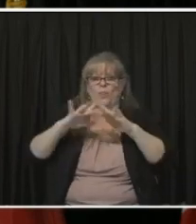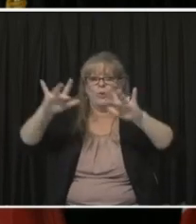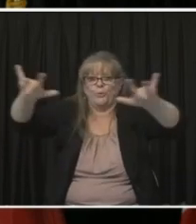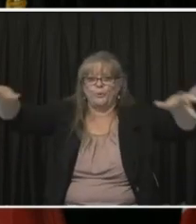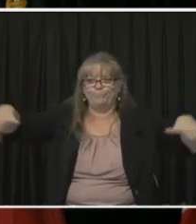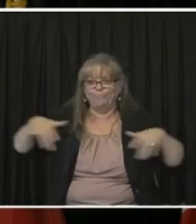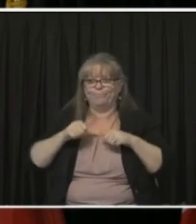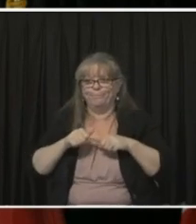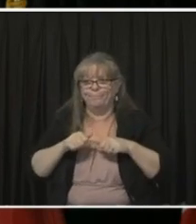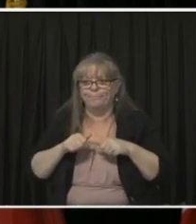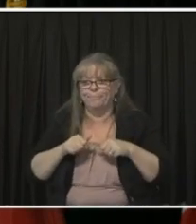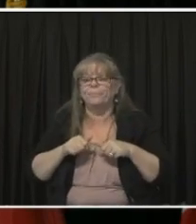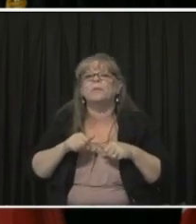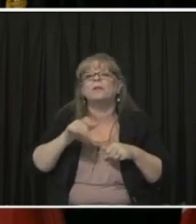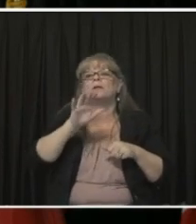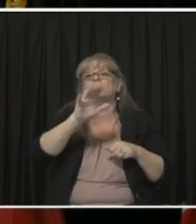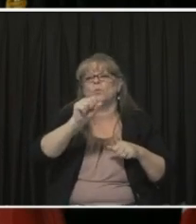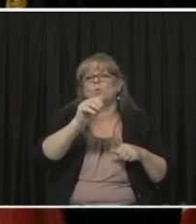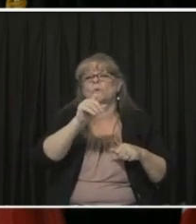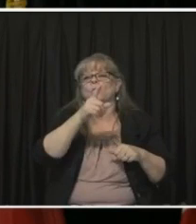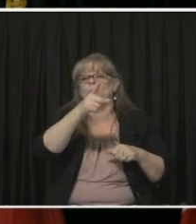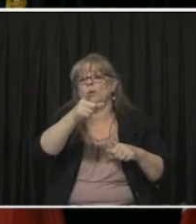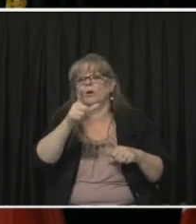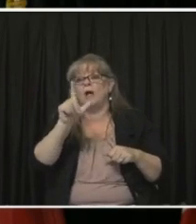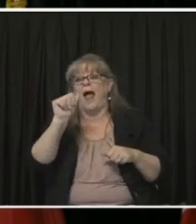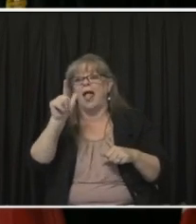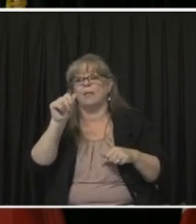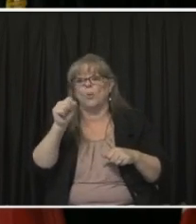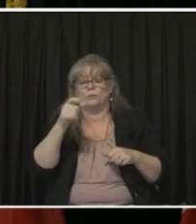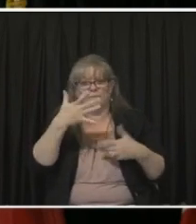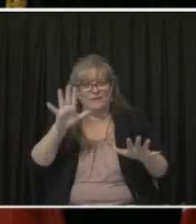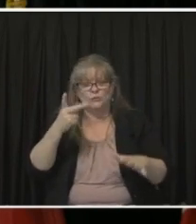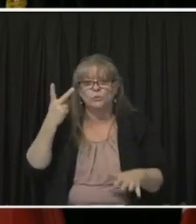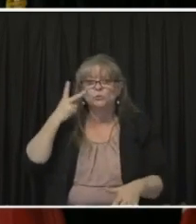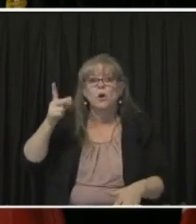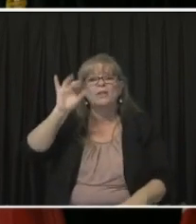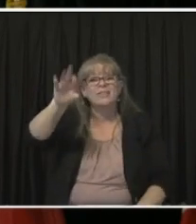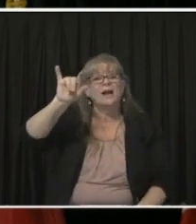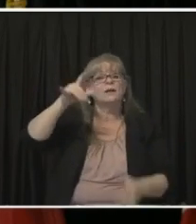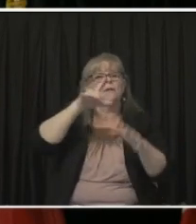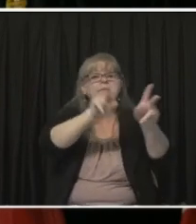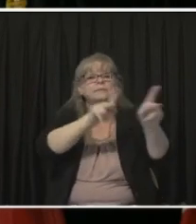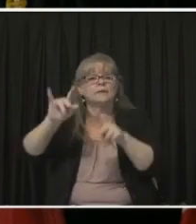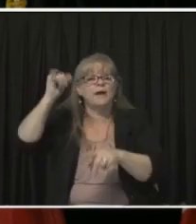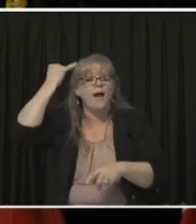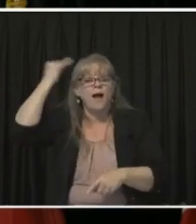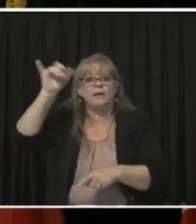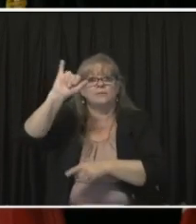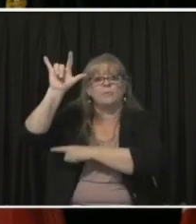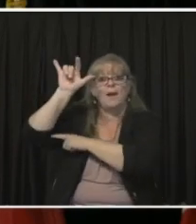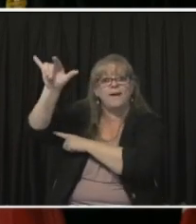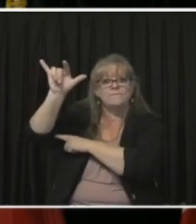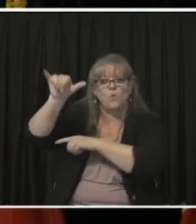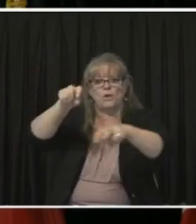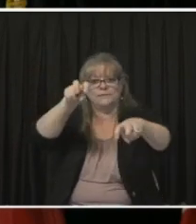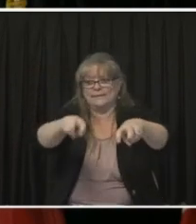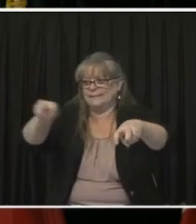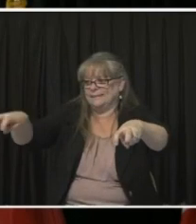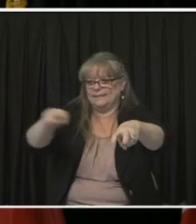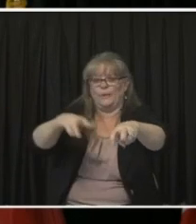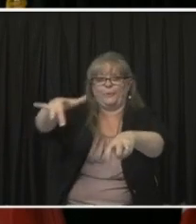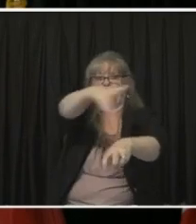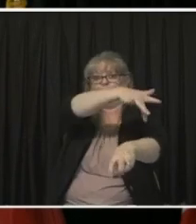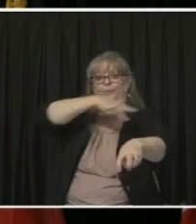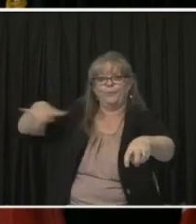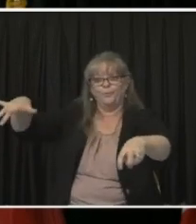Academy where the students graduated with an empty stadium, but themselves were present. So I would just encourage school districts that want to do that to work with their